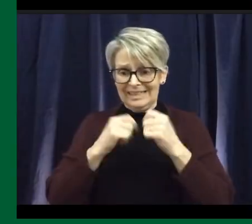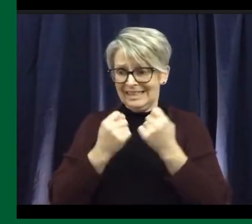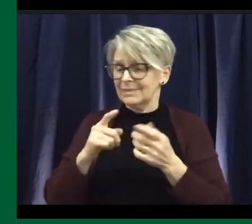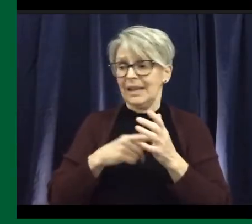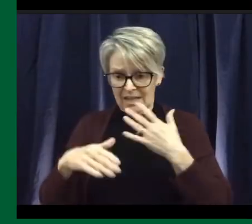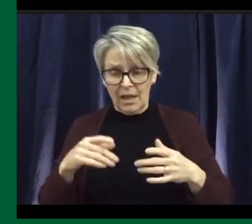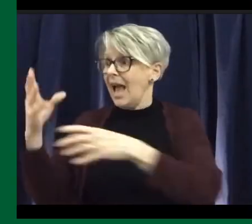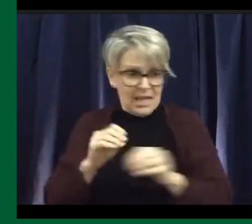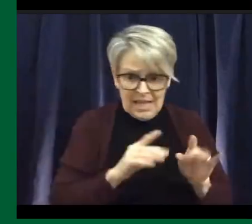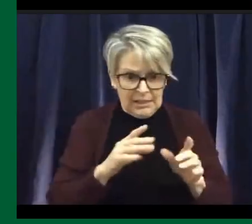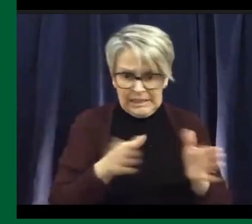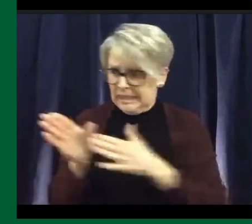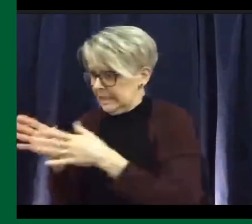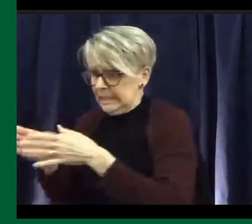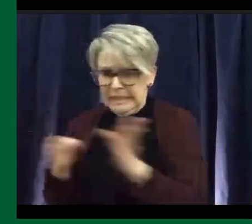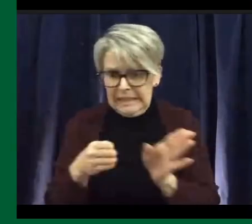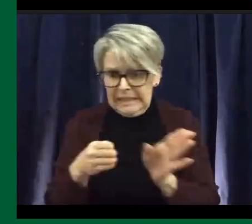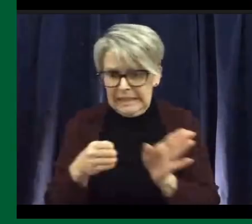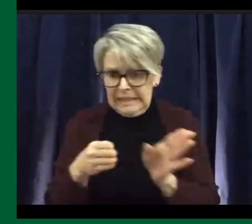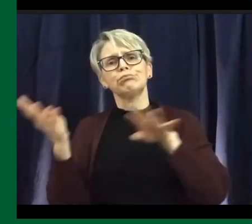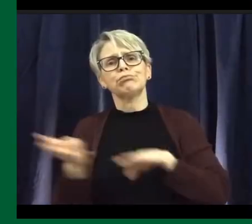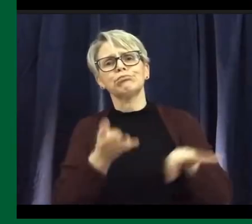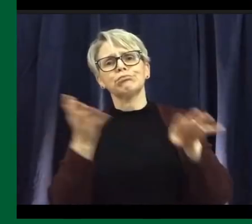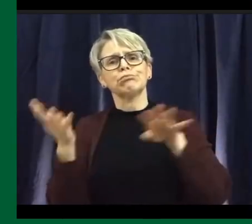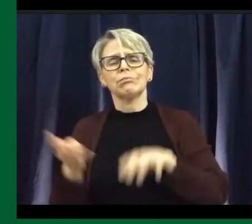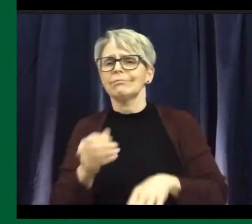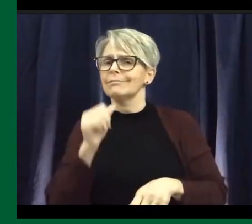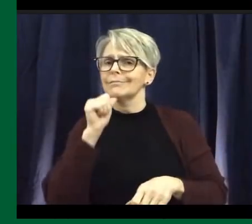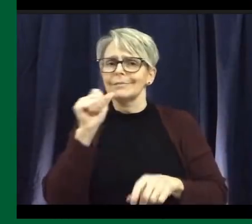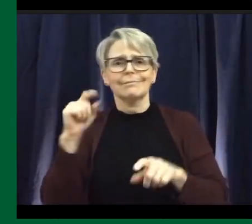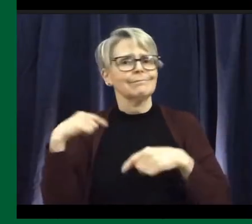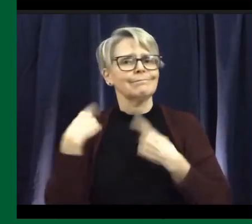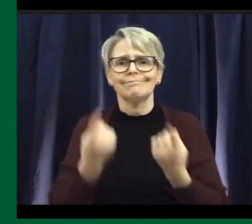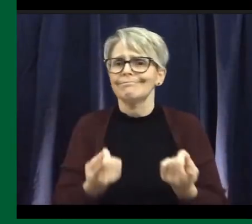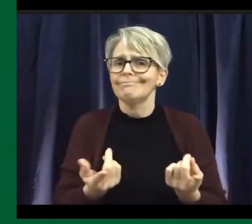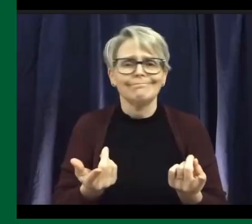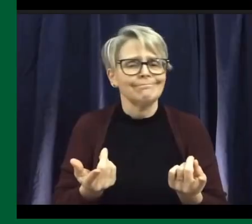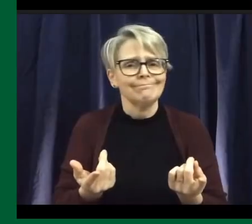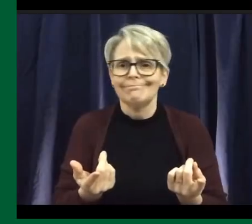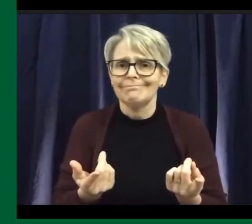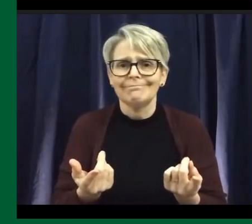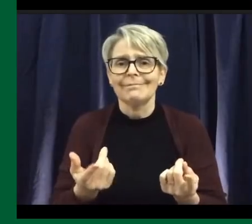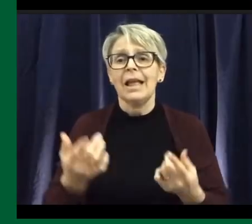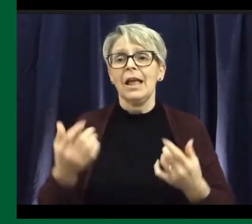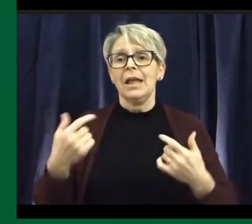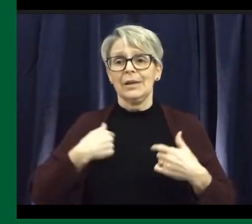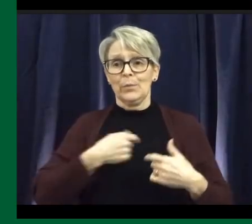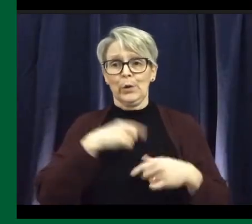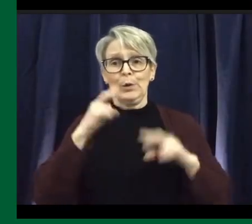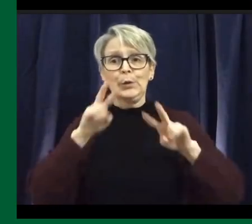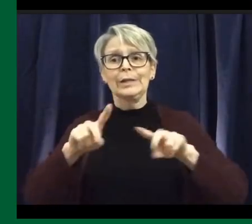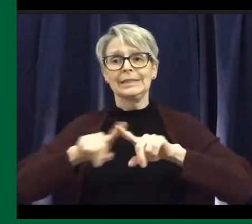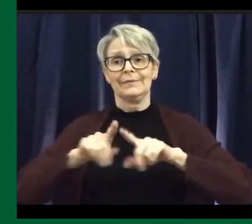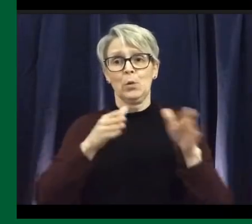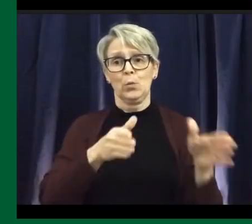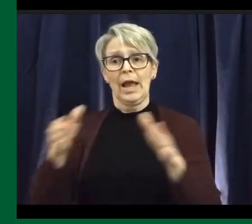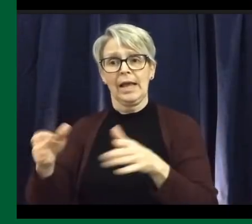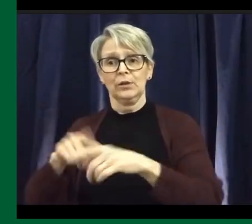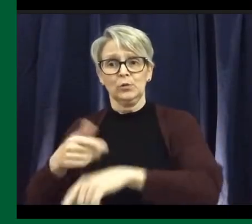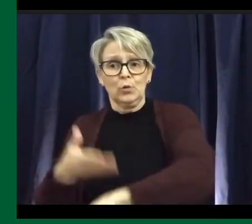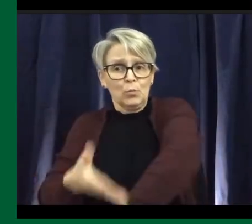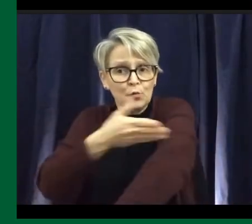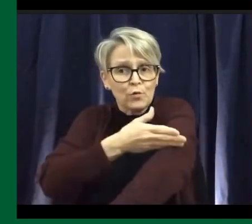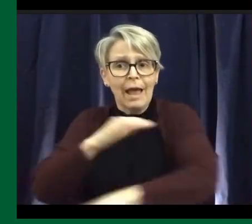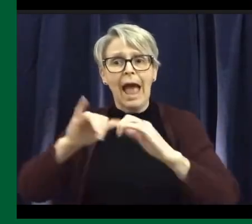of consistent supply of vaccinations to the province. We are currently looking at many ways to improve the booking and communication